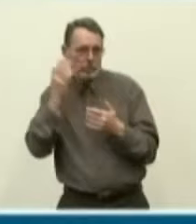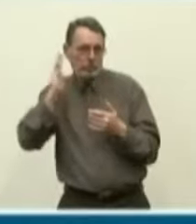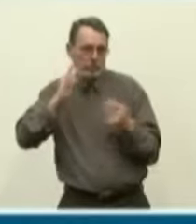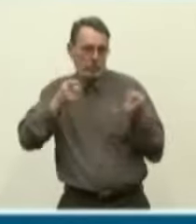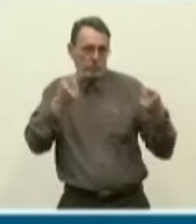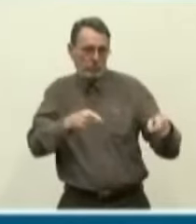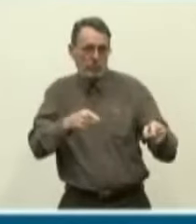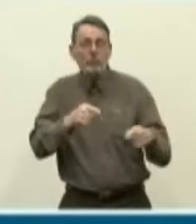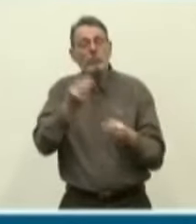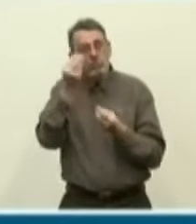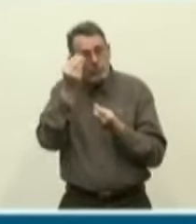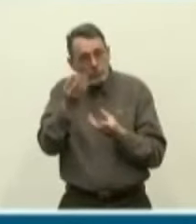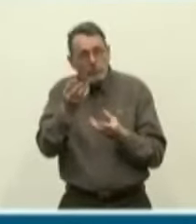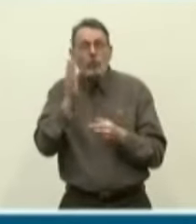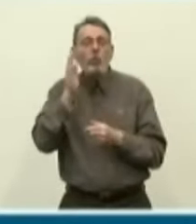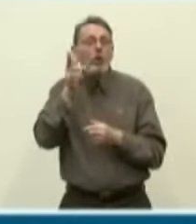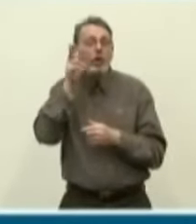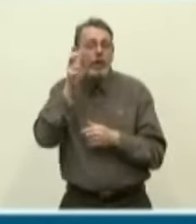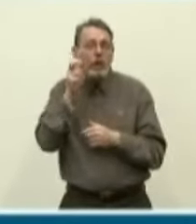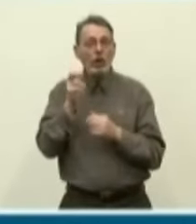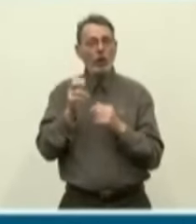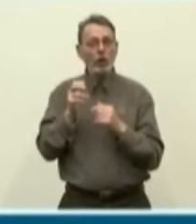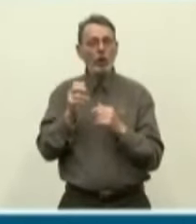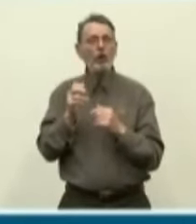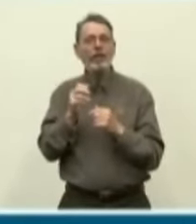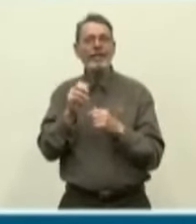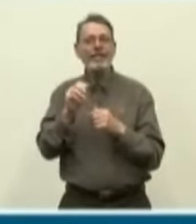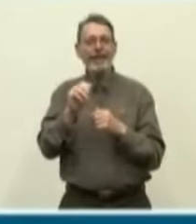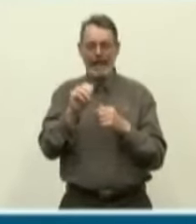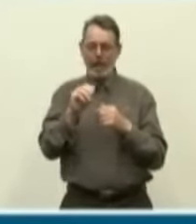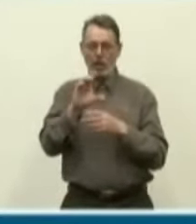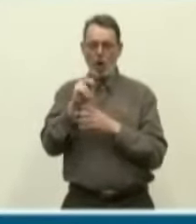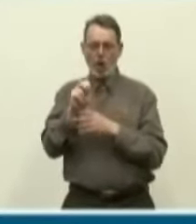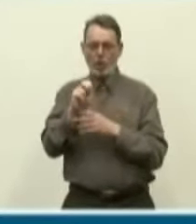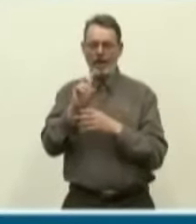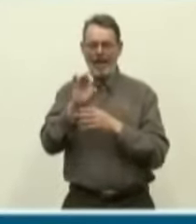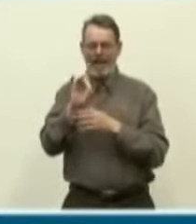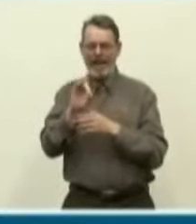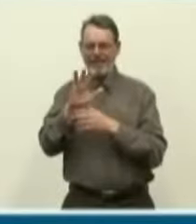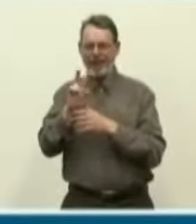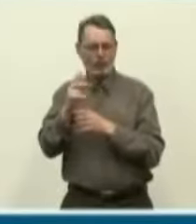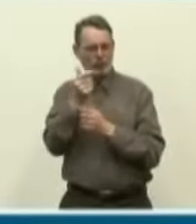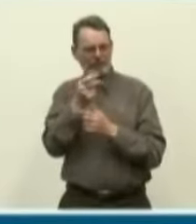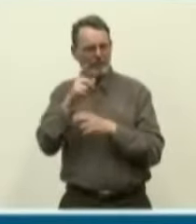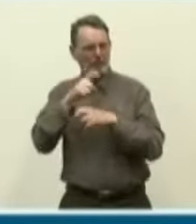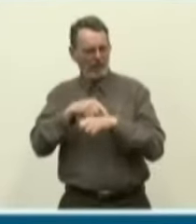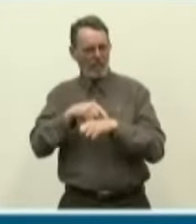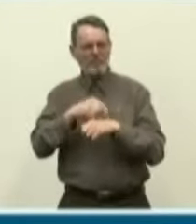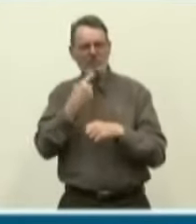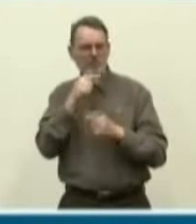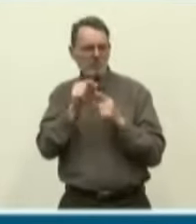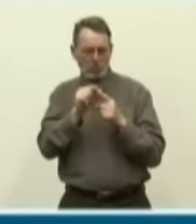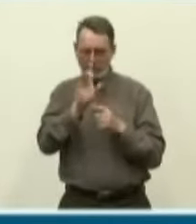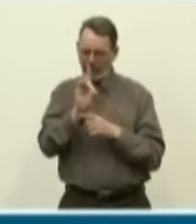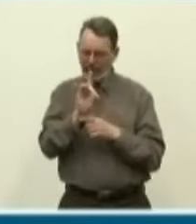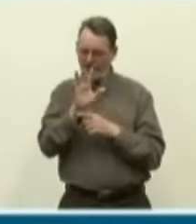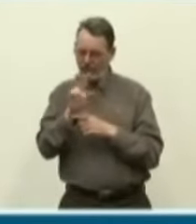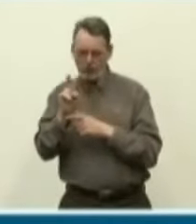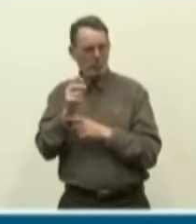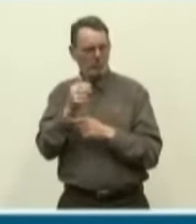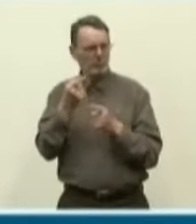Please be advised that you will hear reference to the police radio code 852 several times throughout the following radio